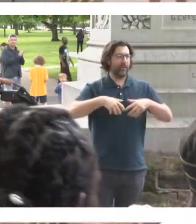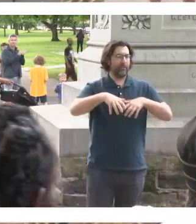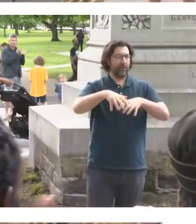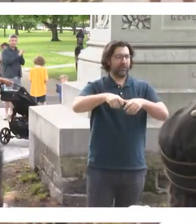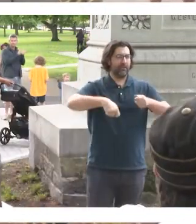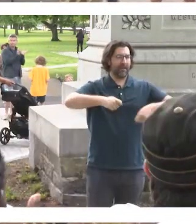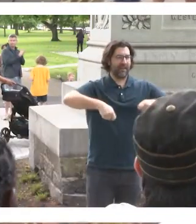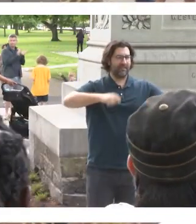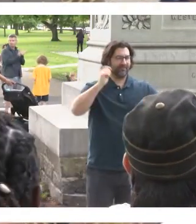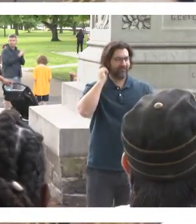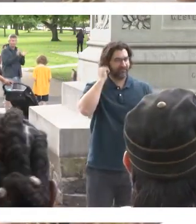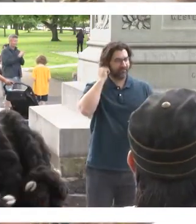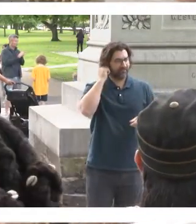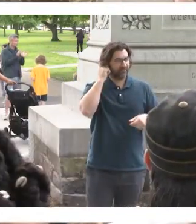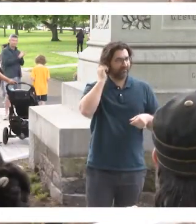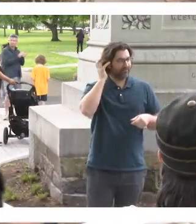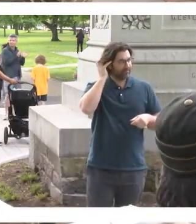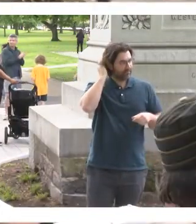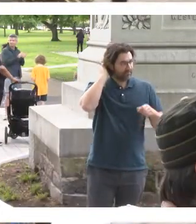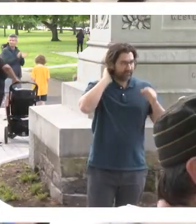Band.